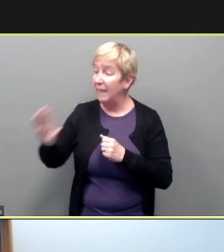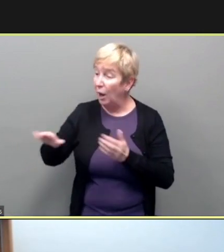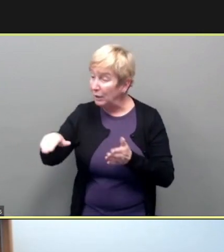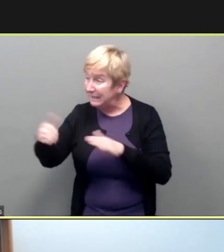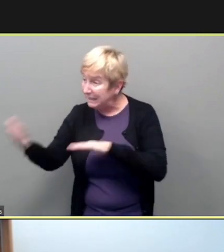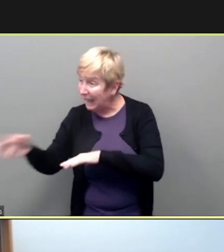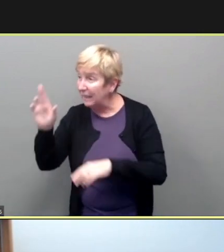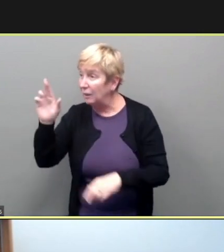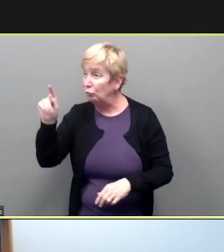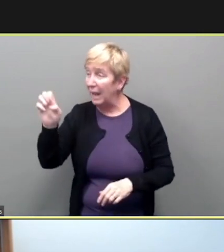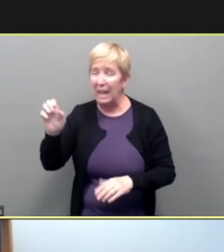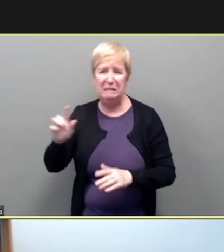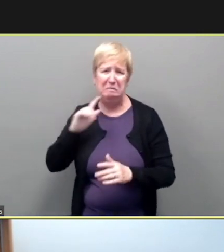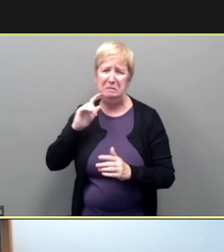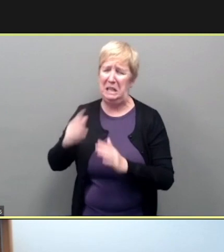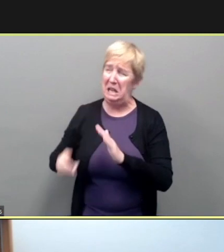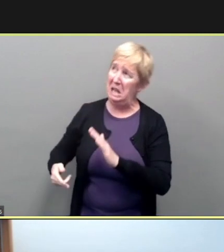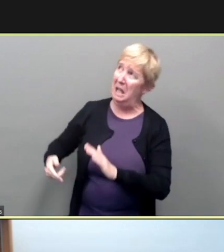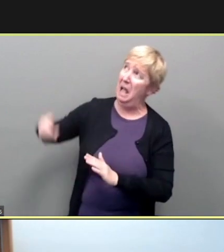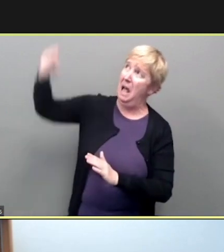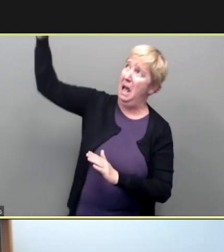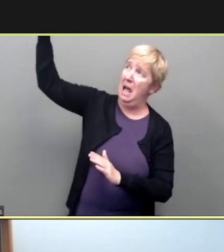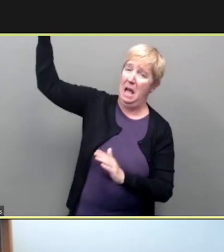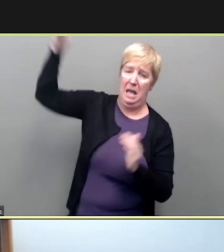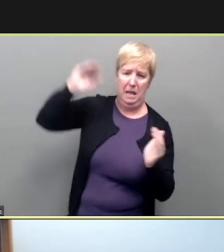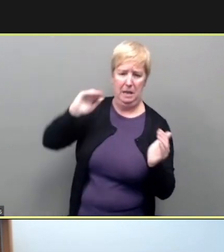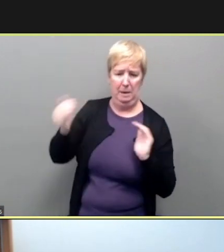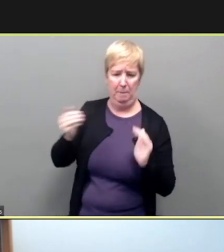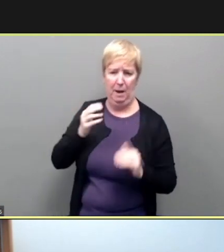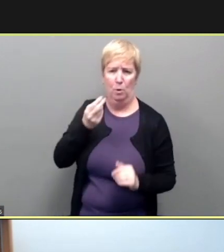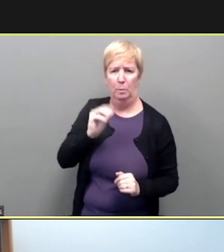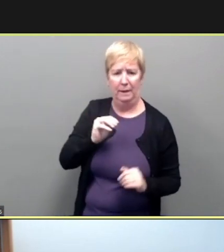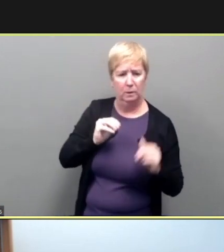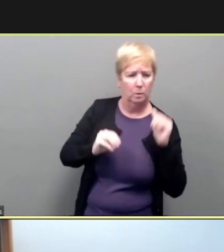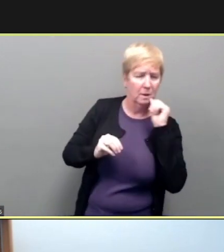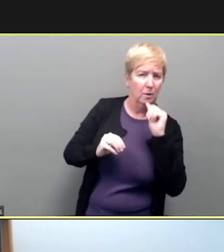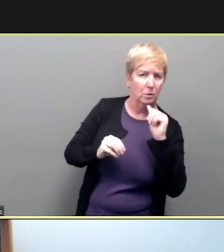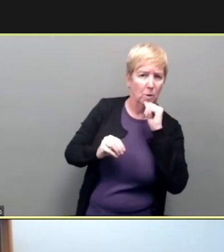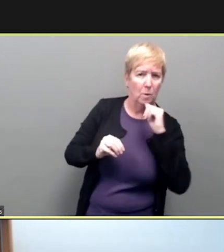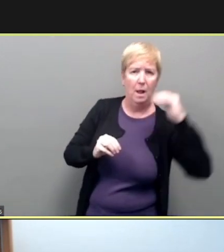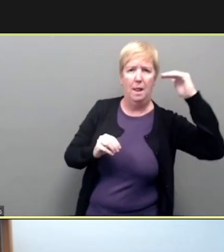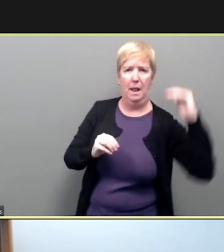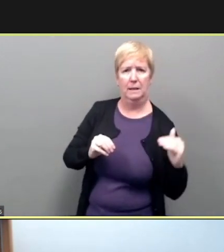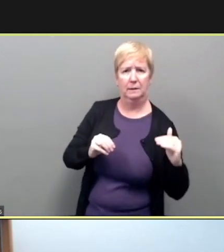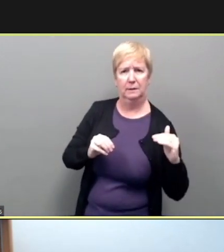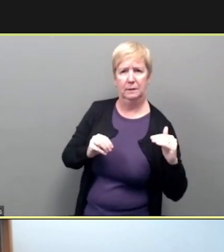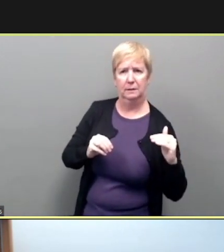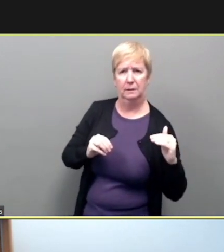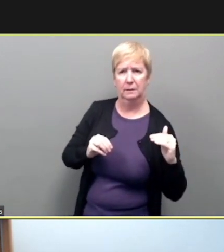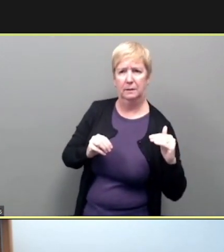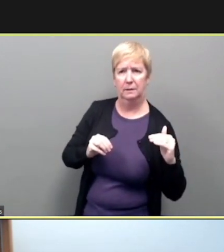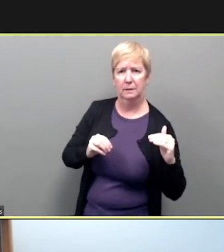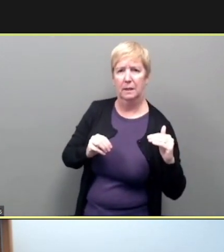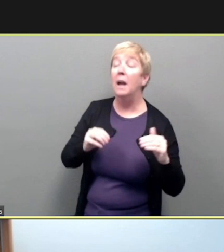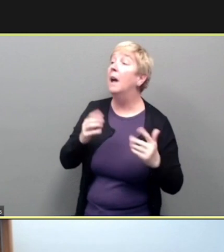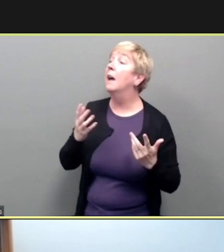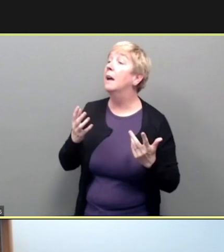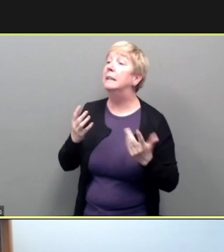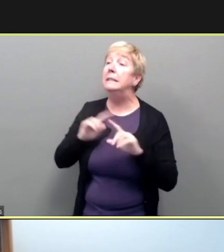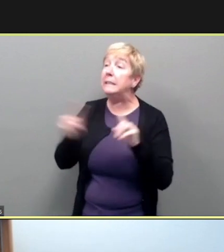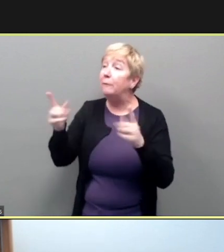rates when you compare to New Mexico and Arizona. And there's quite a difference in the vaccine